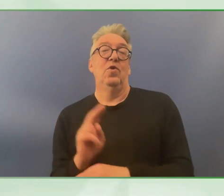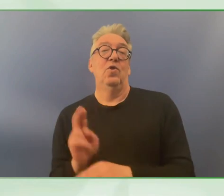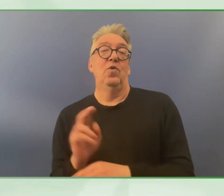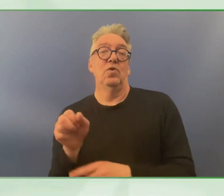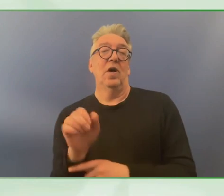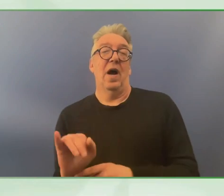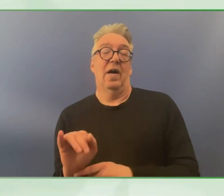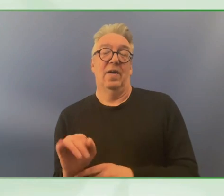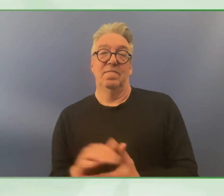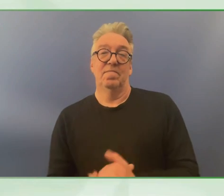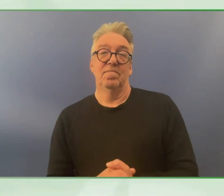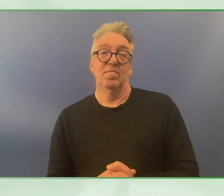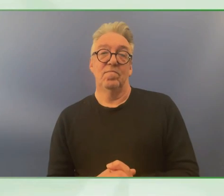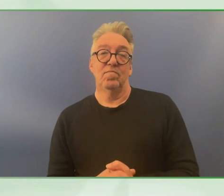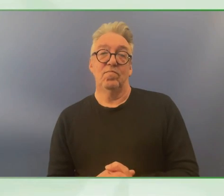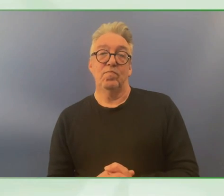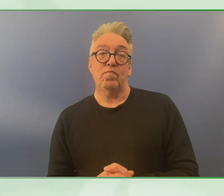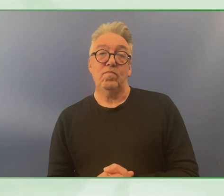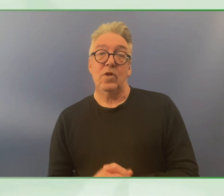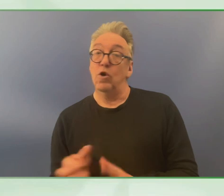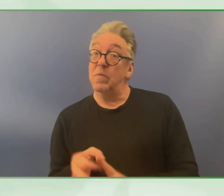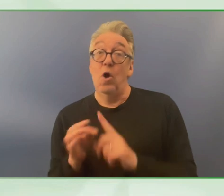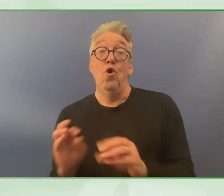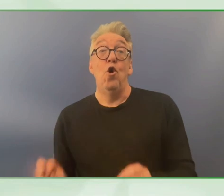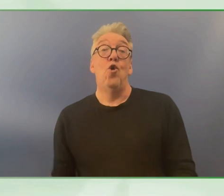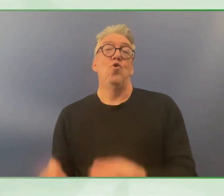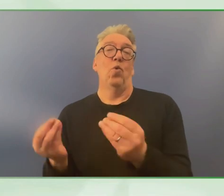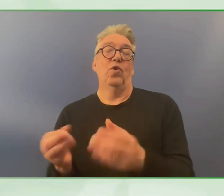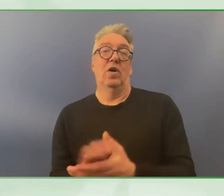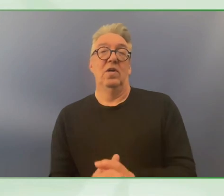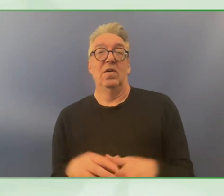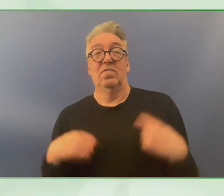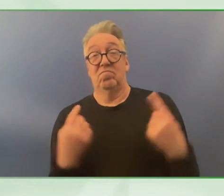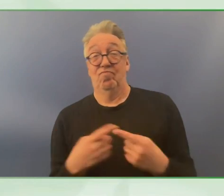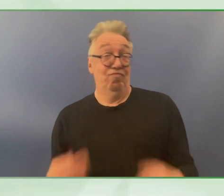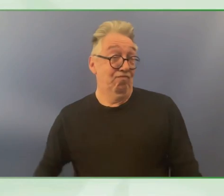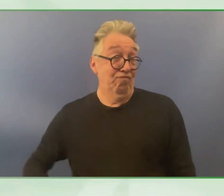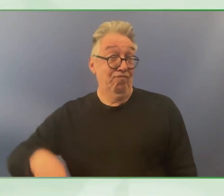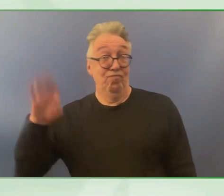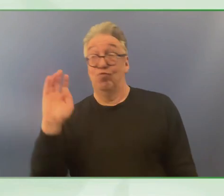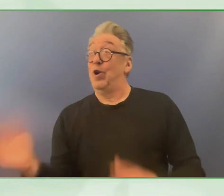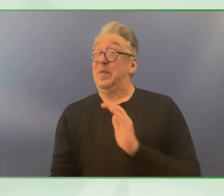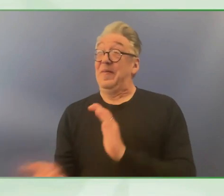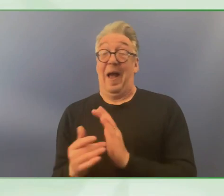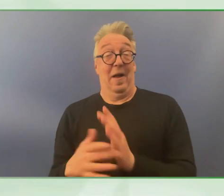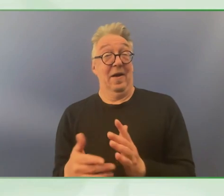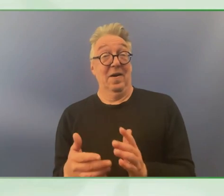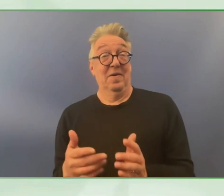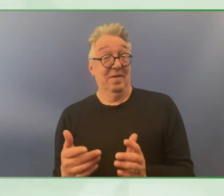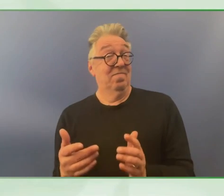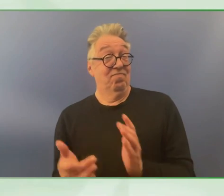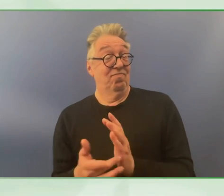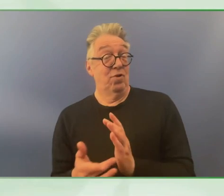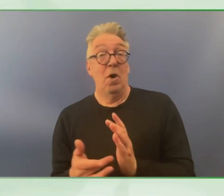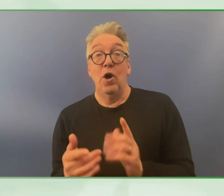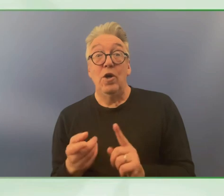because in our generation we've grown up with tech, and sometimes it's hard to really understand